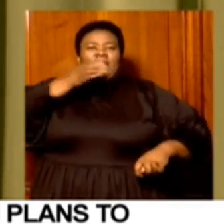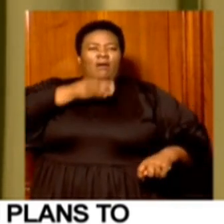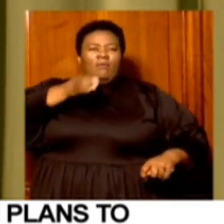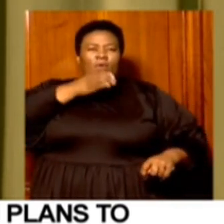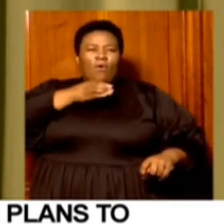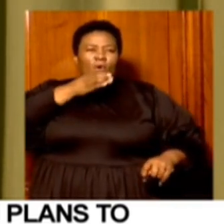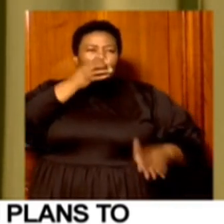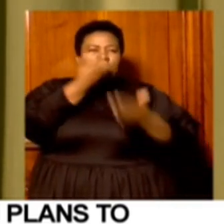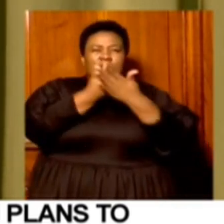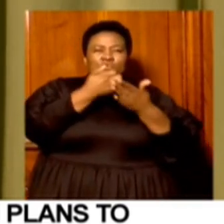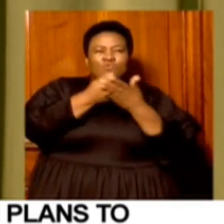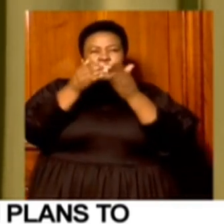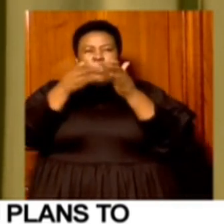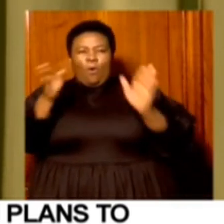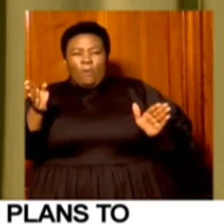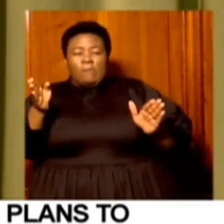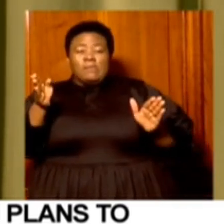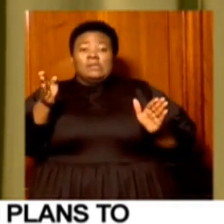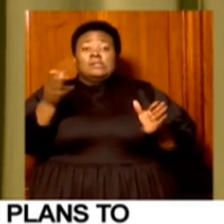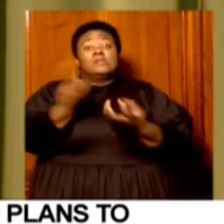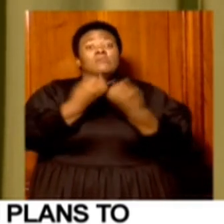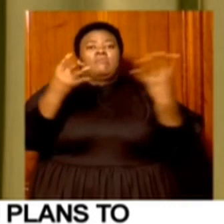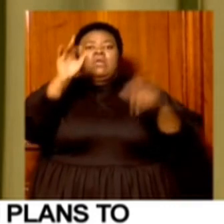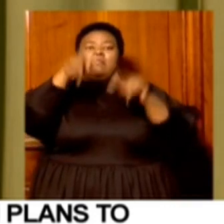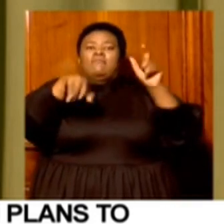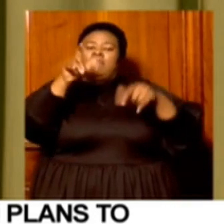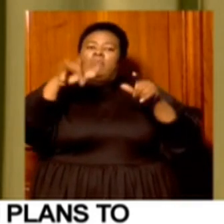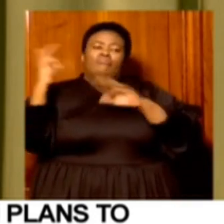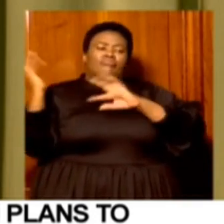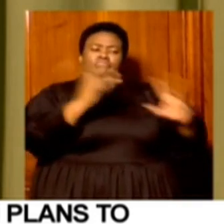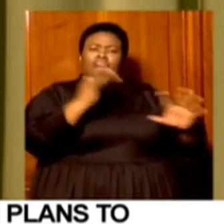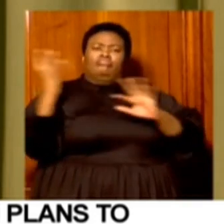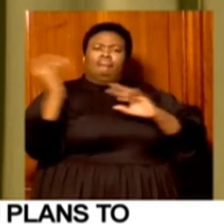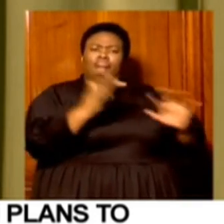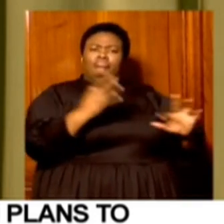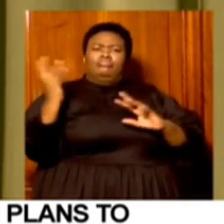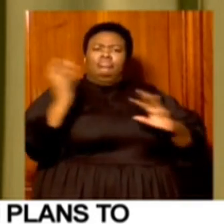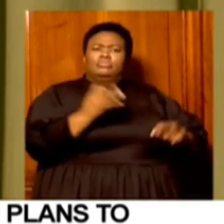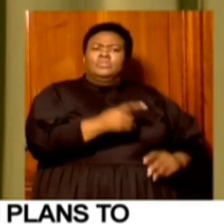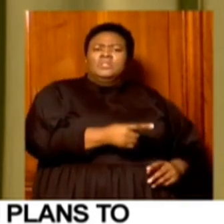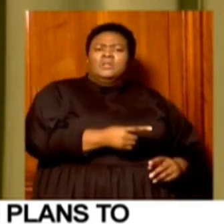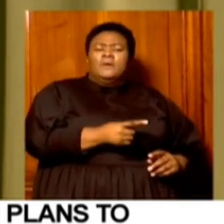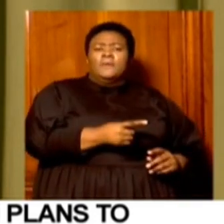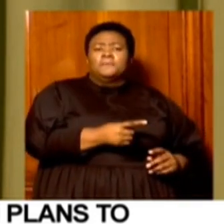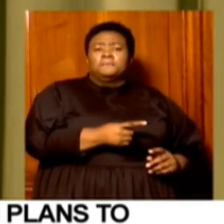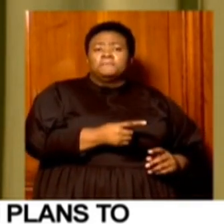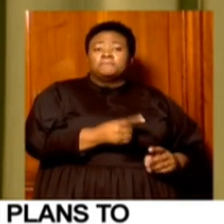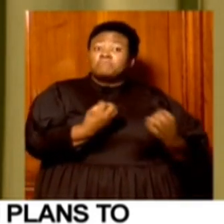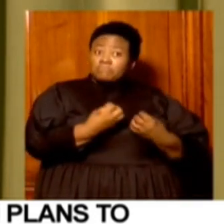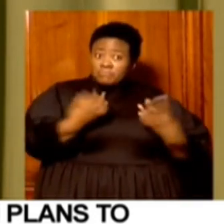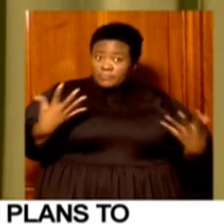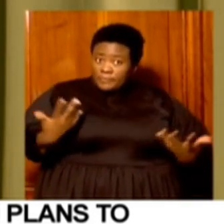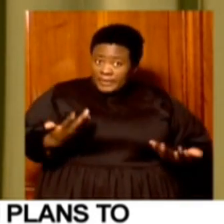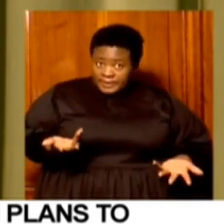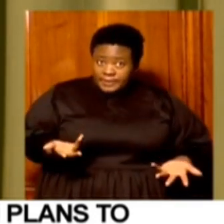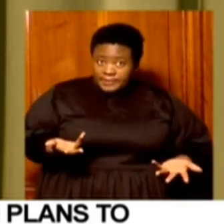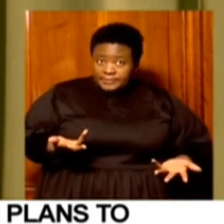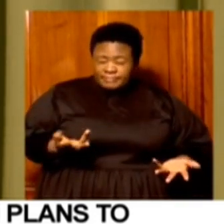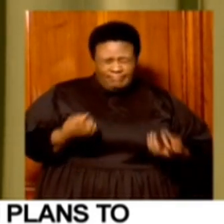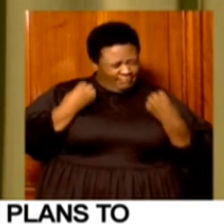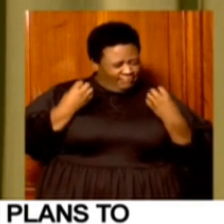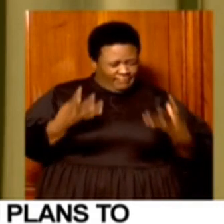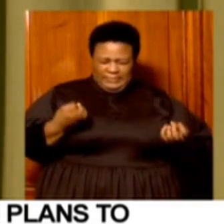we opened alcohol consumption on the 1st of June, and how many of those had